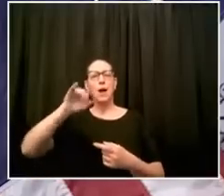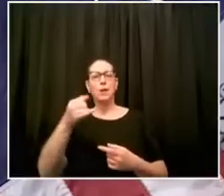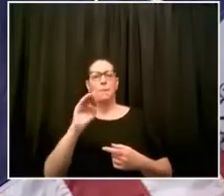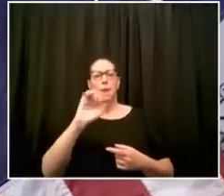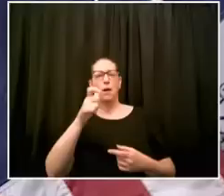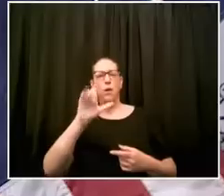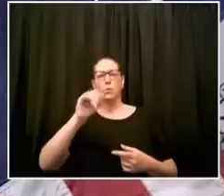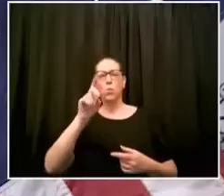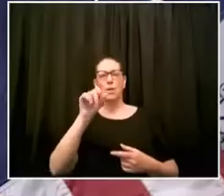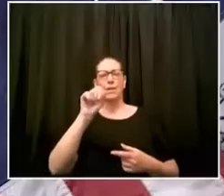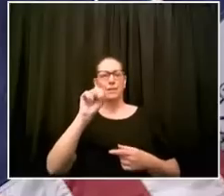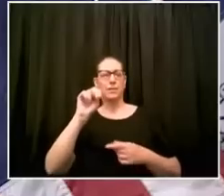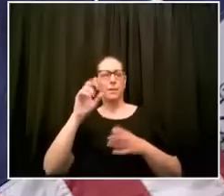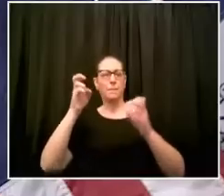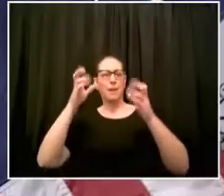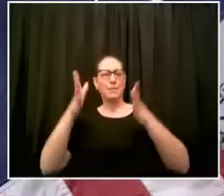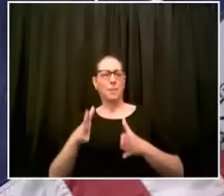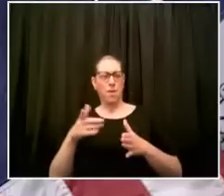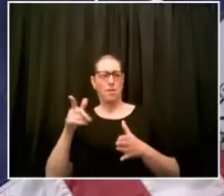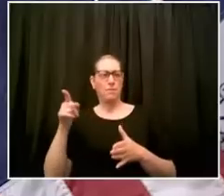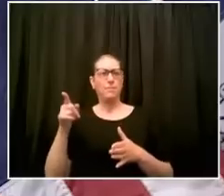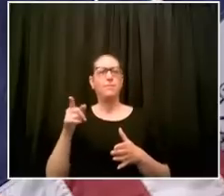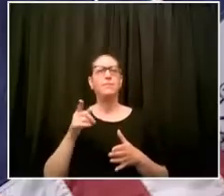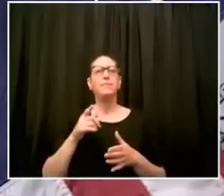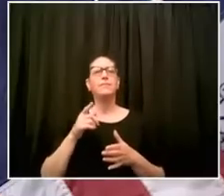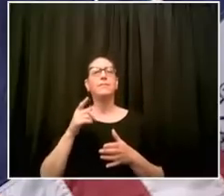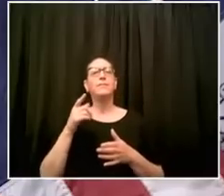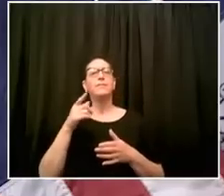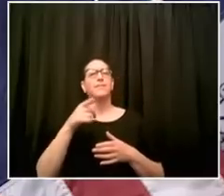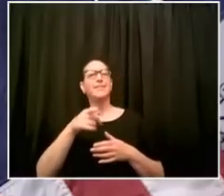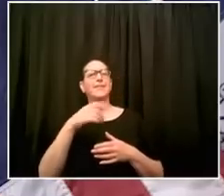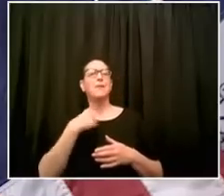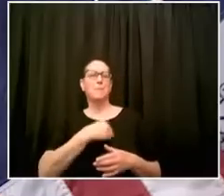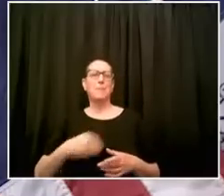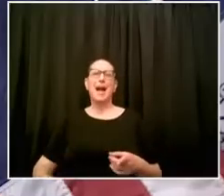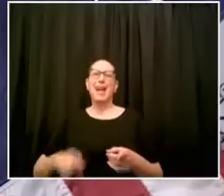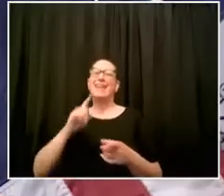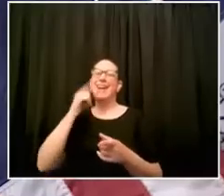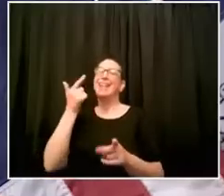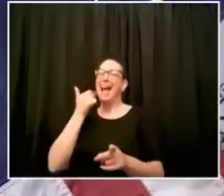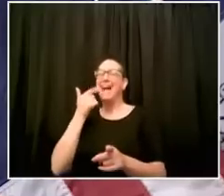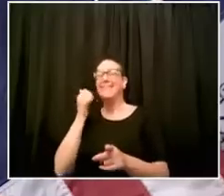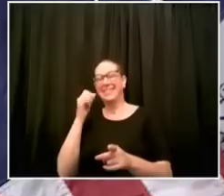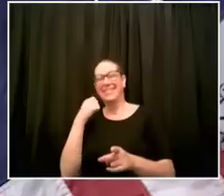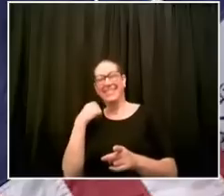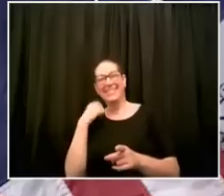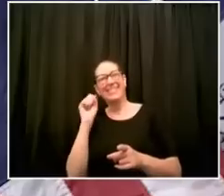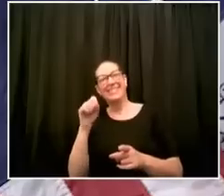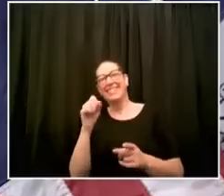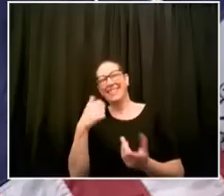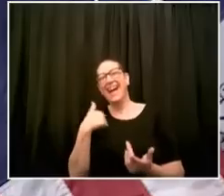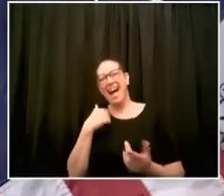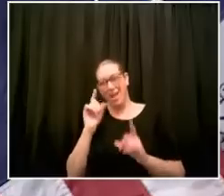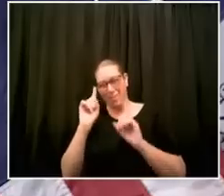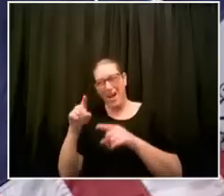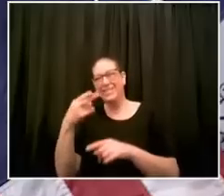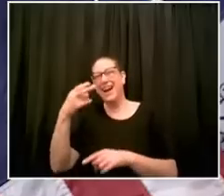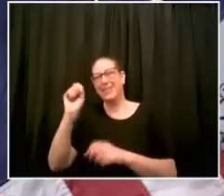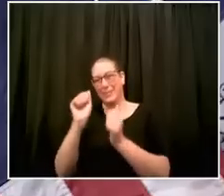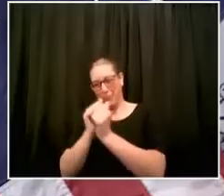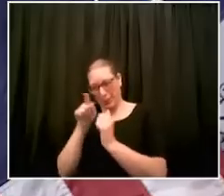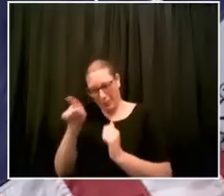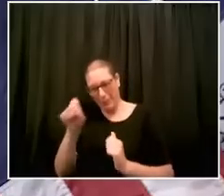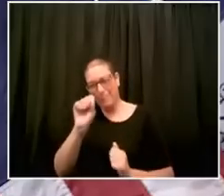So what Charlene and I do is we tend to latch on to one show and see it through.